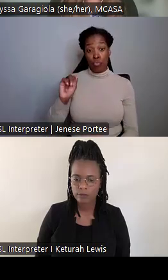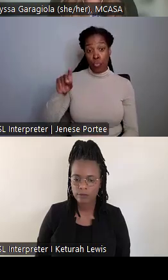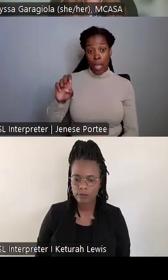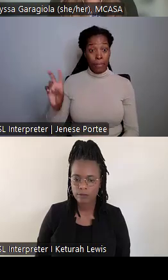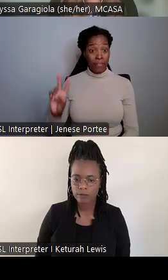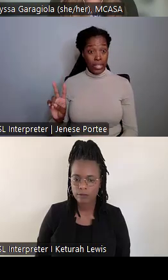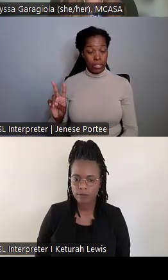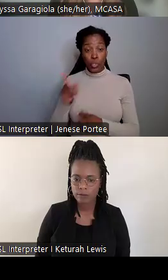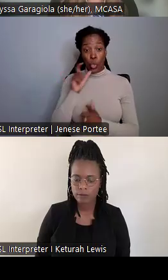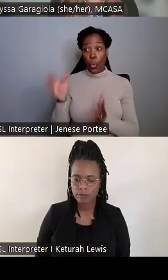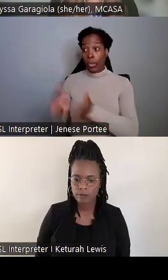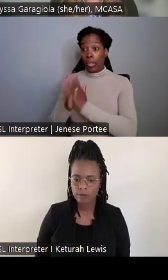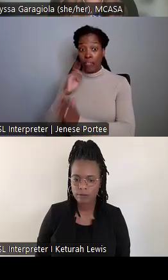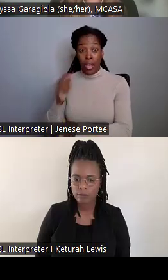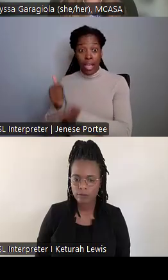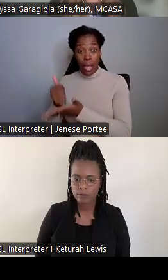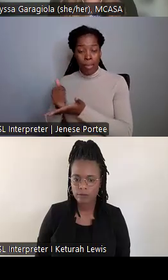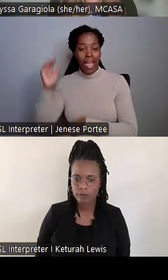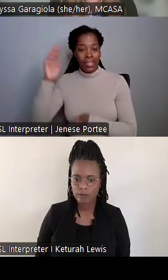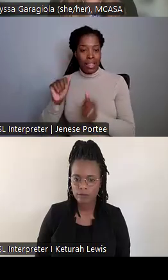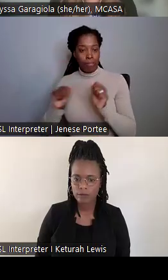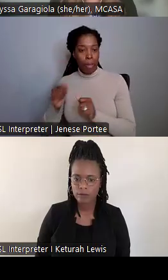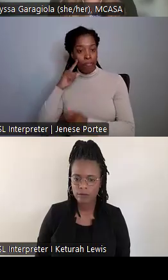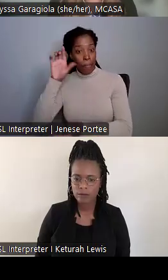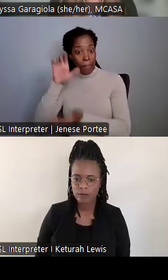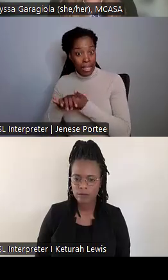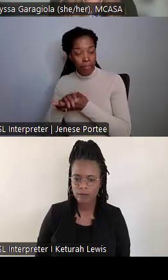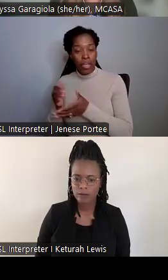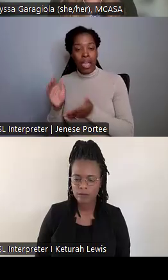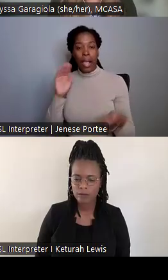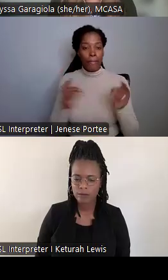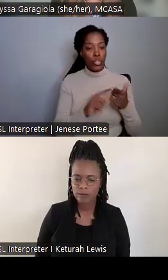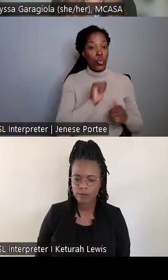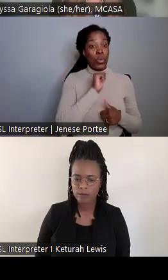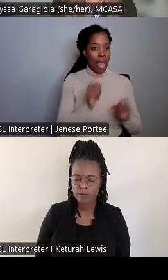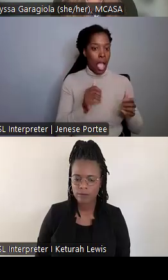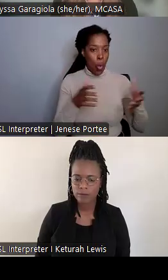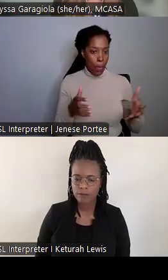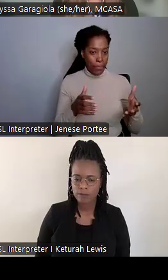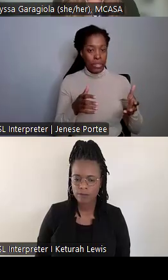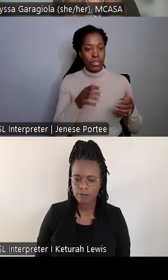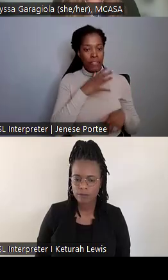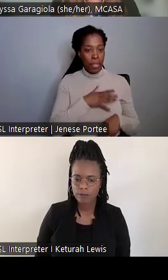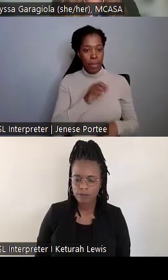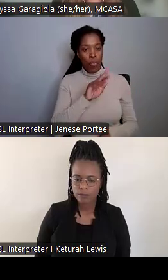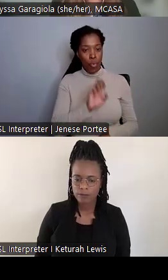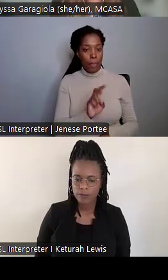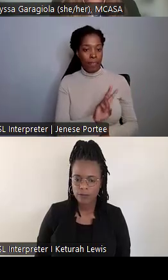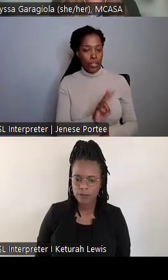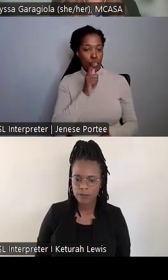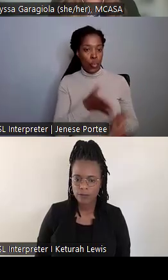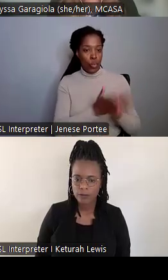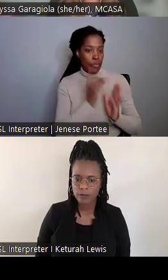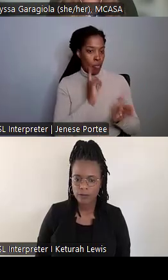be believed compared to non-obese female rape victims who sought help. And in the study, participants were